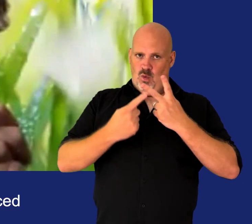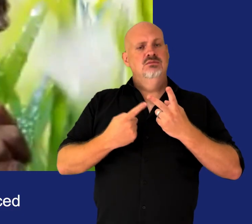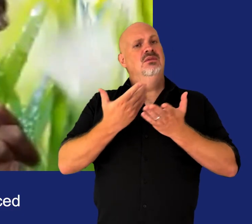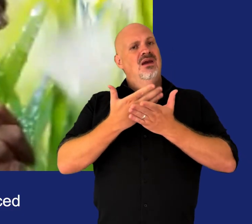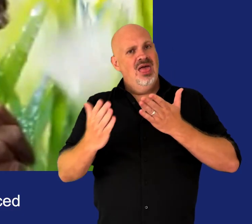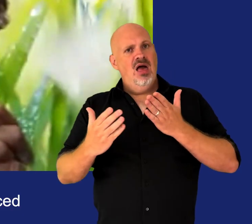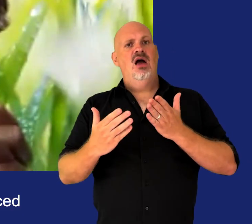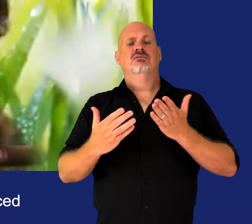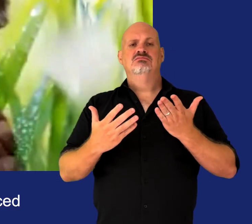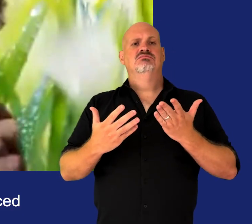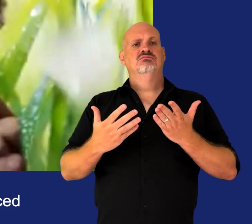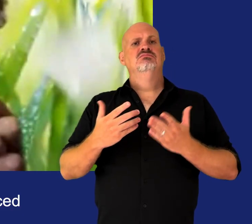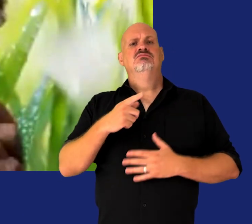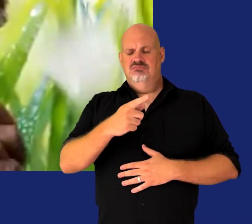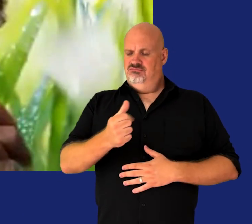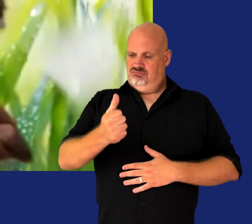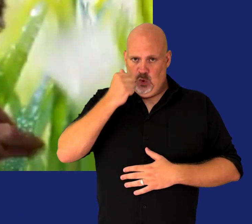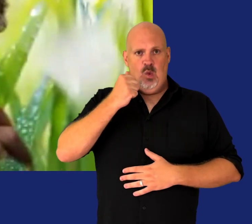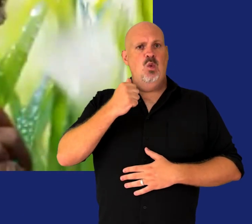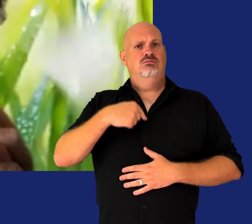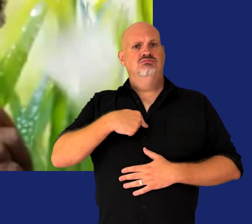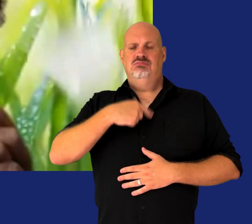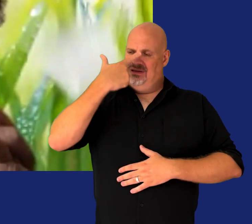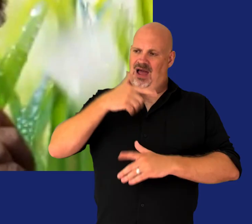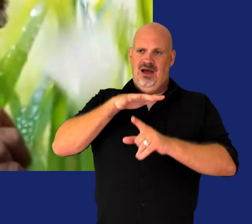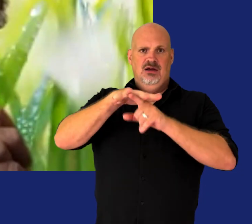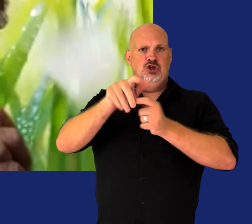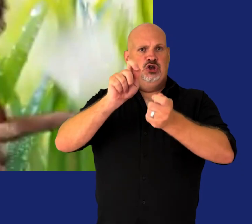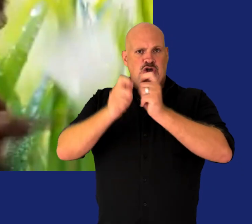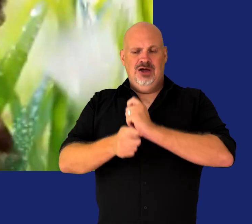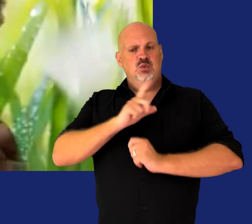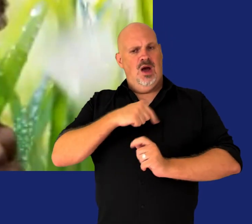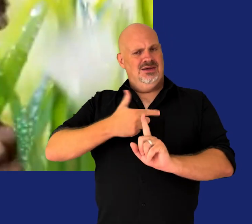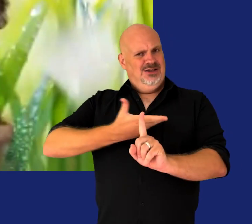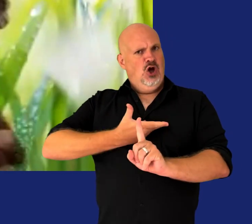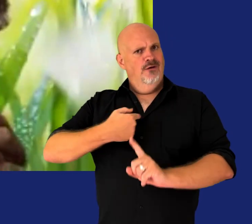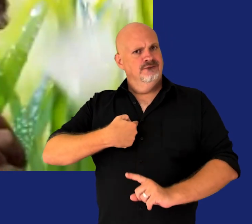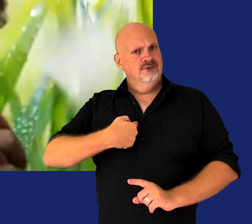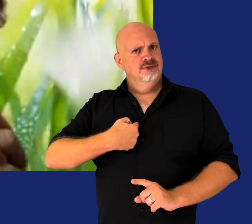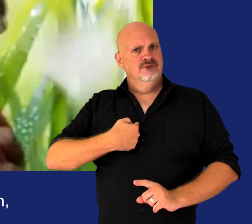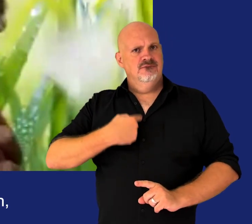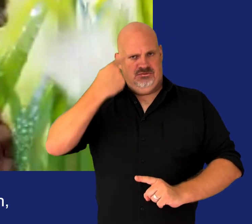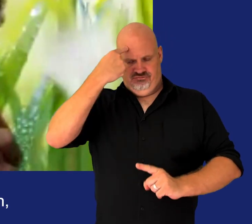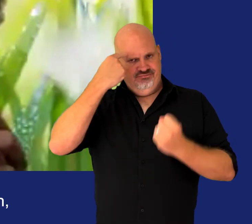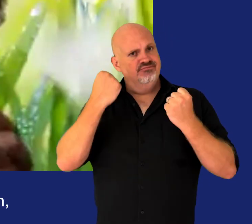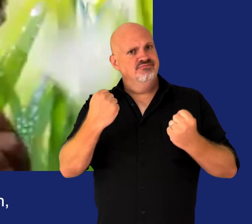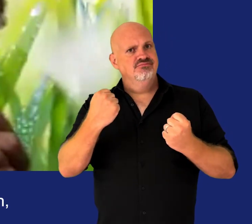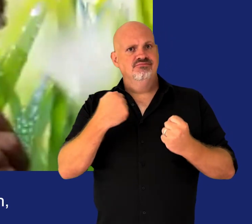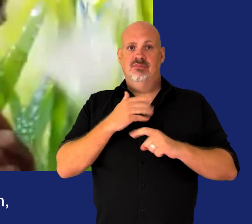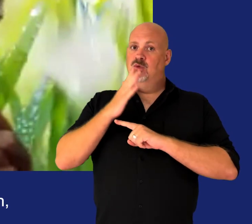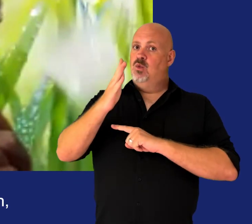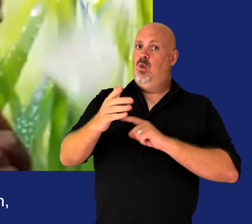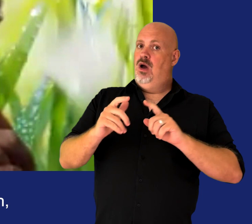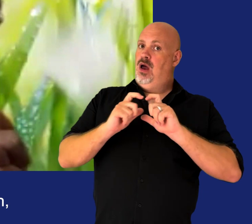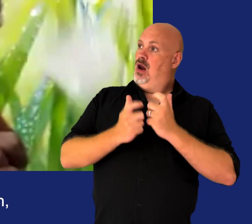on and be convinced that you can influence change because you deserve it. The mindset that you